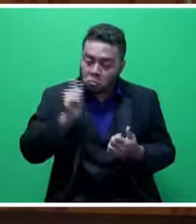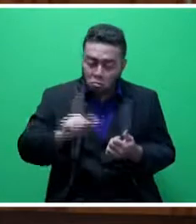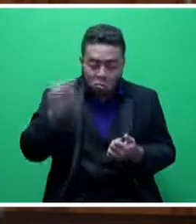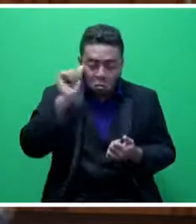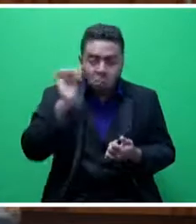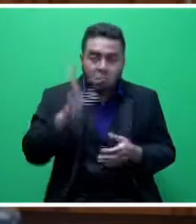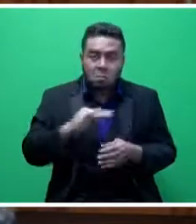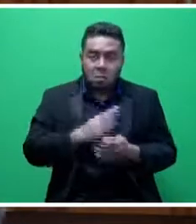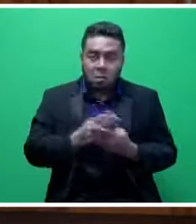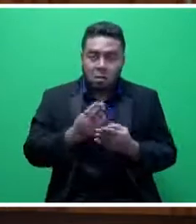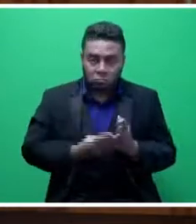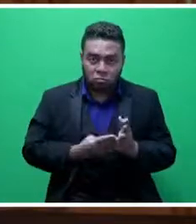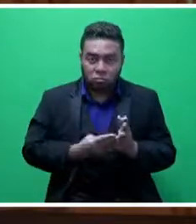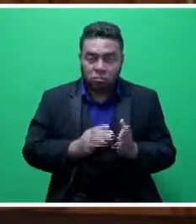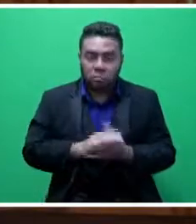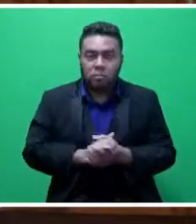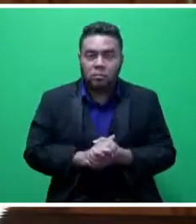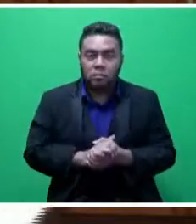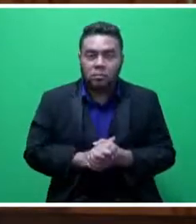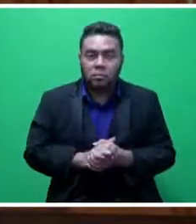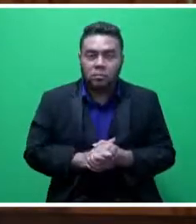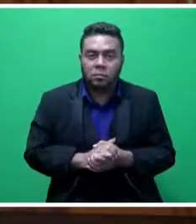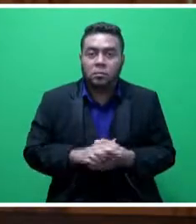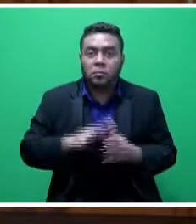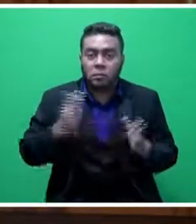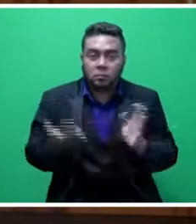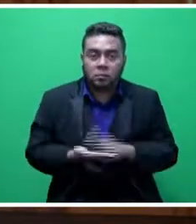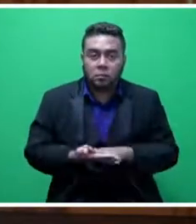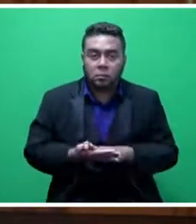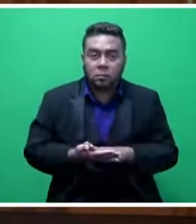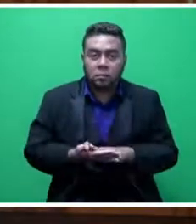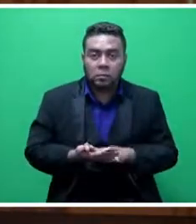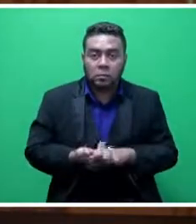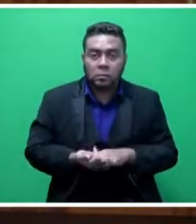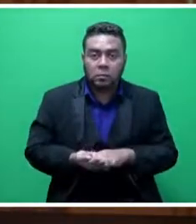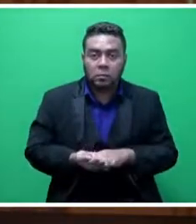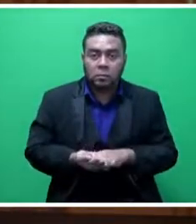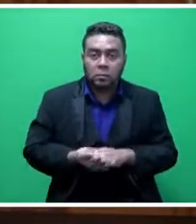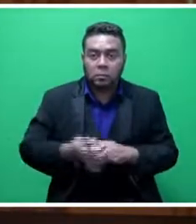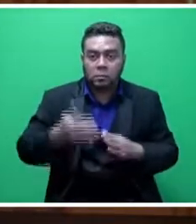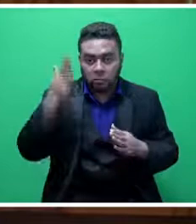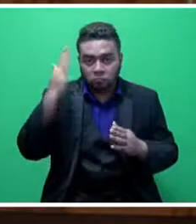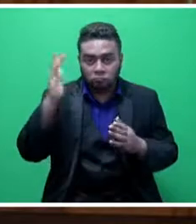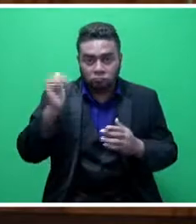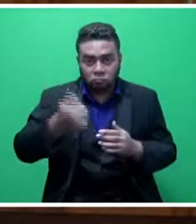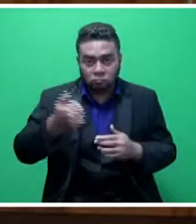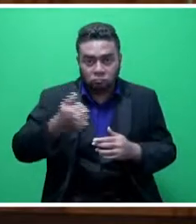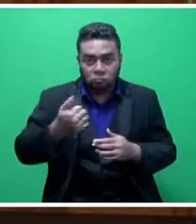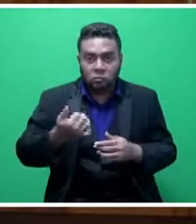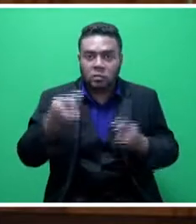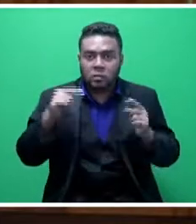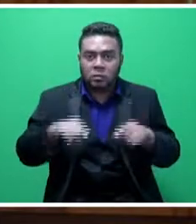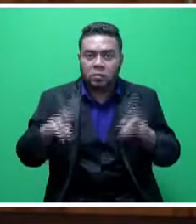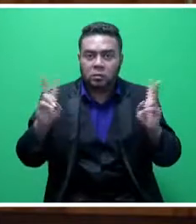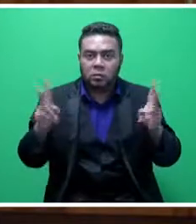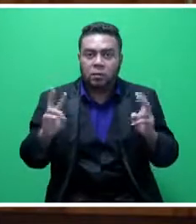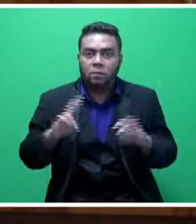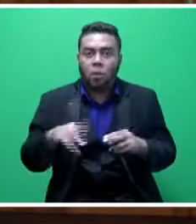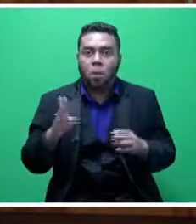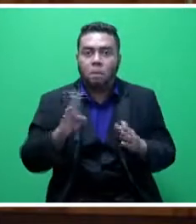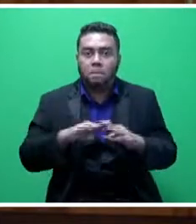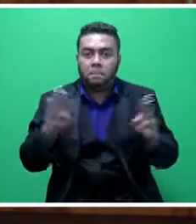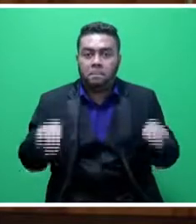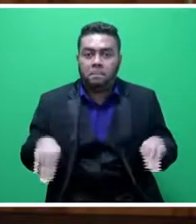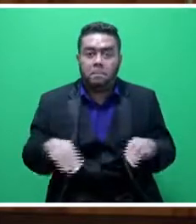we talked about this, under Head 16 for connecting the unconnected project. This allocation is for mapping project to